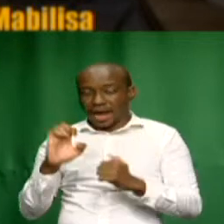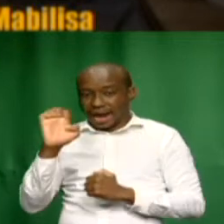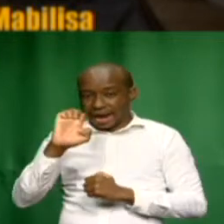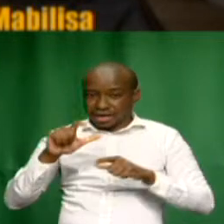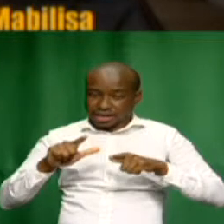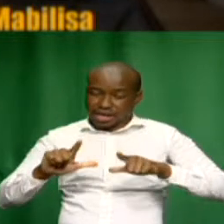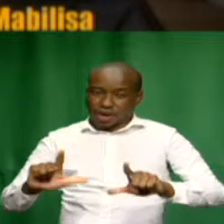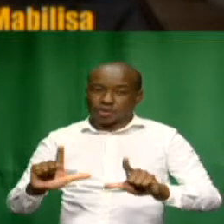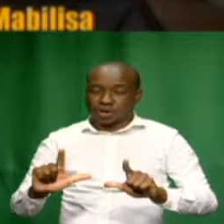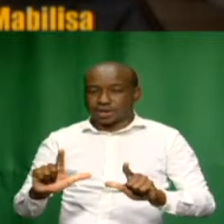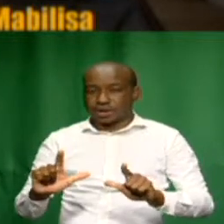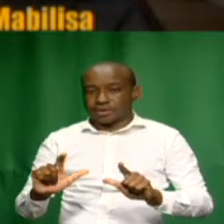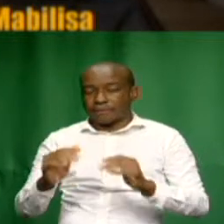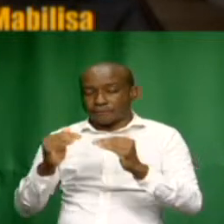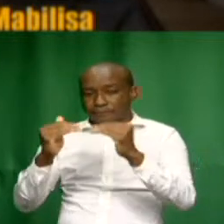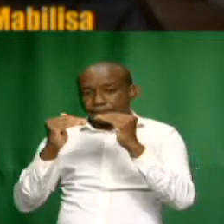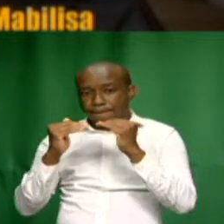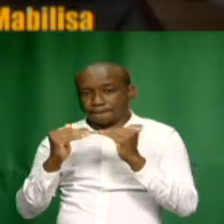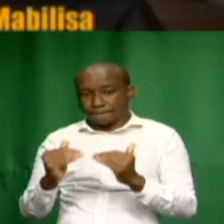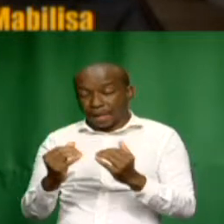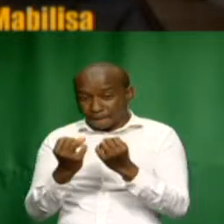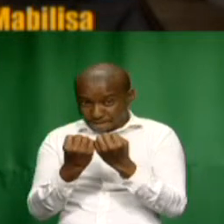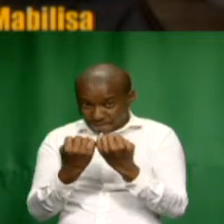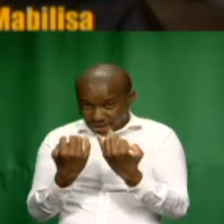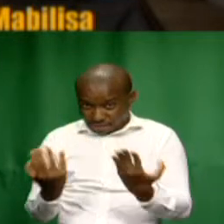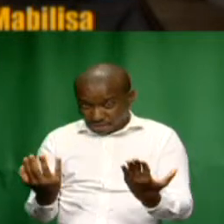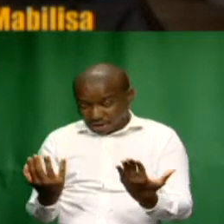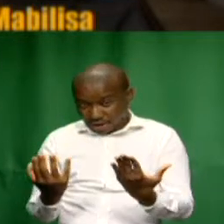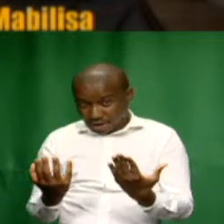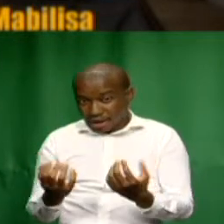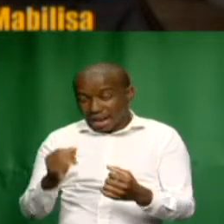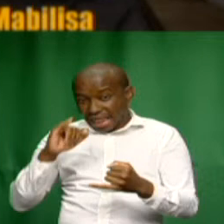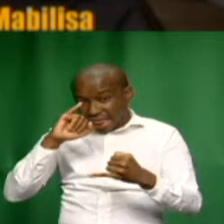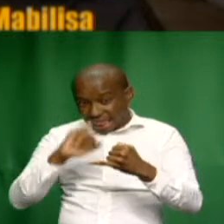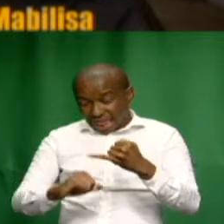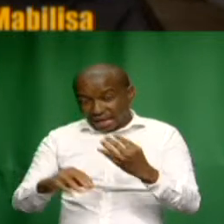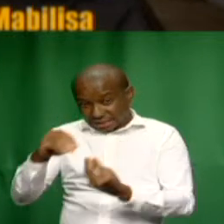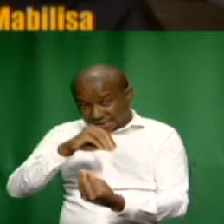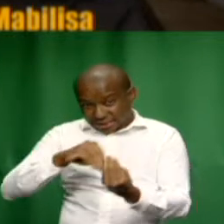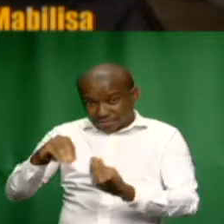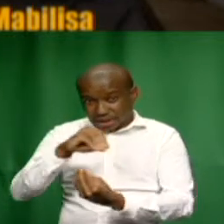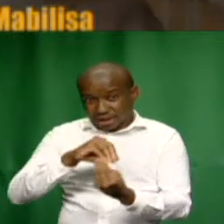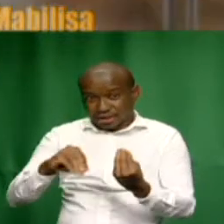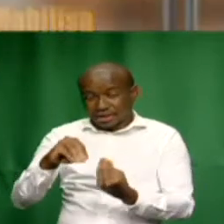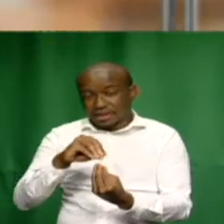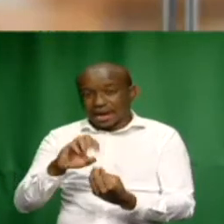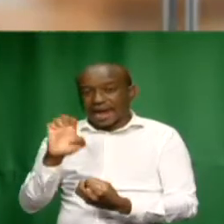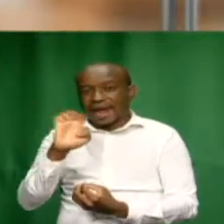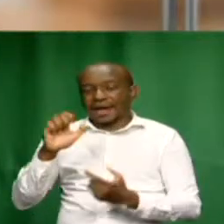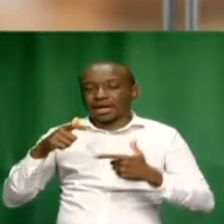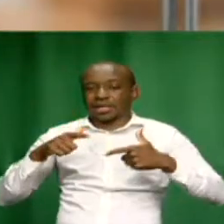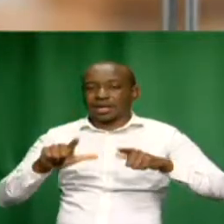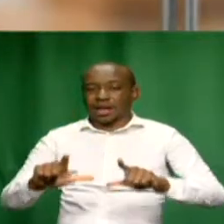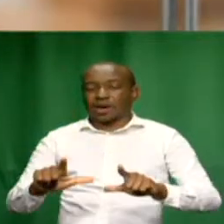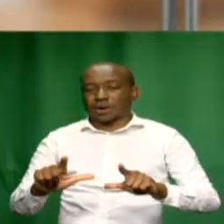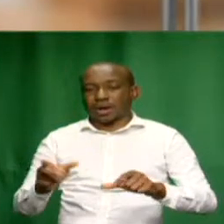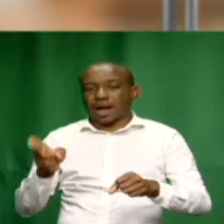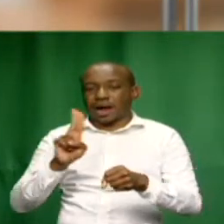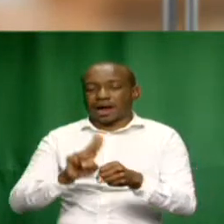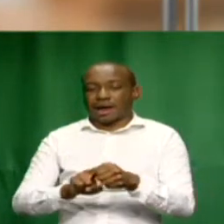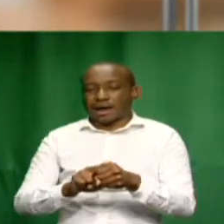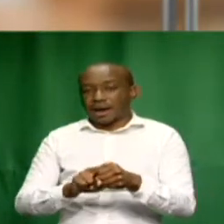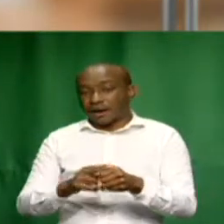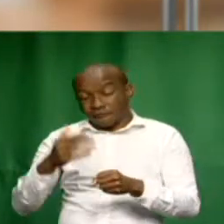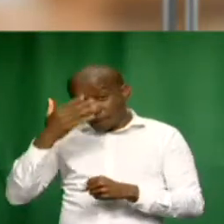English language, followed by mathematics, and the last subject is English language again. Do